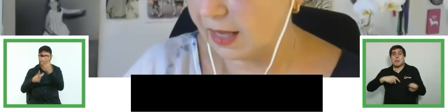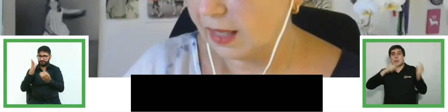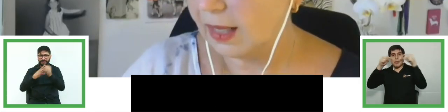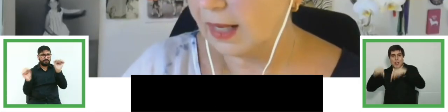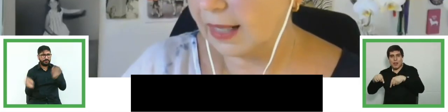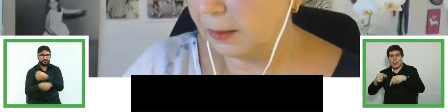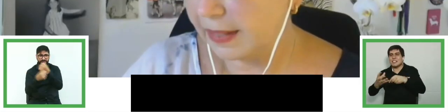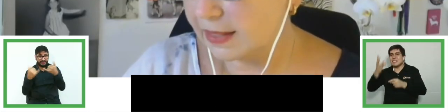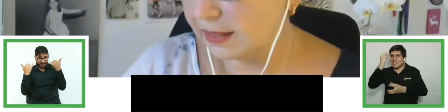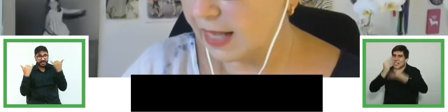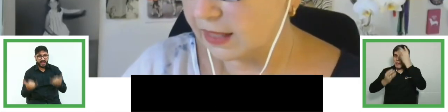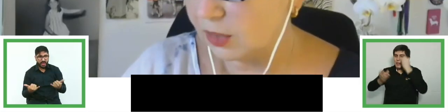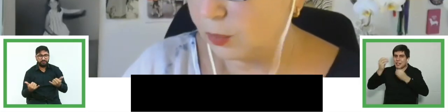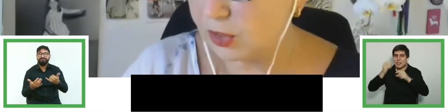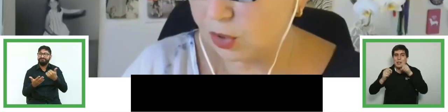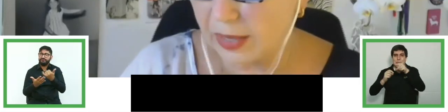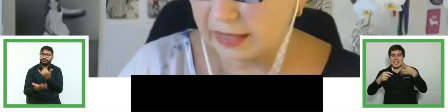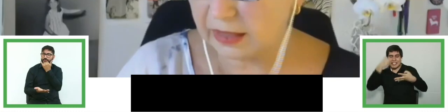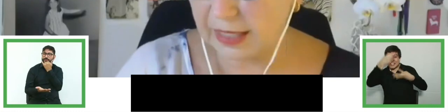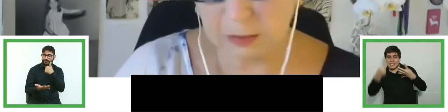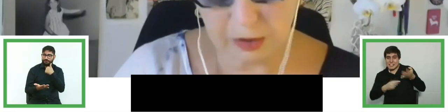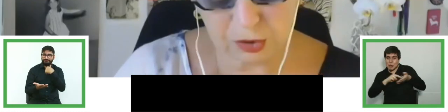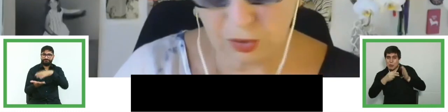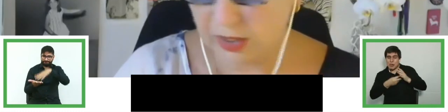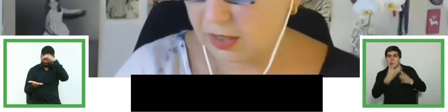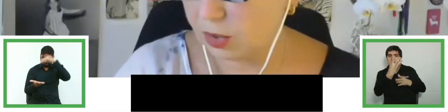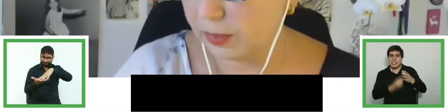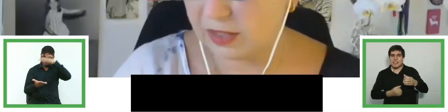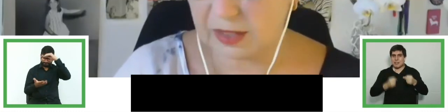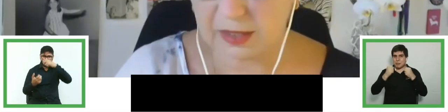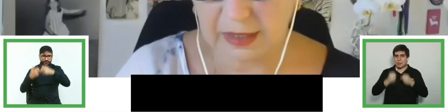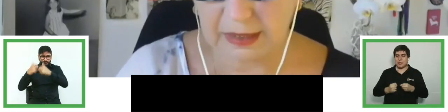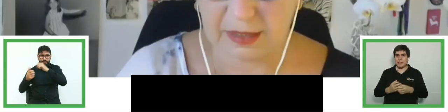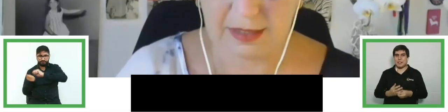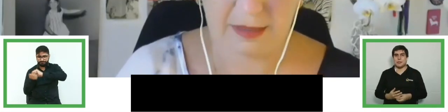the diversity of people. Thank you.